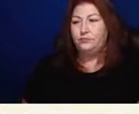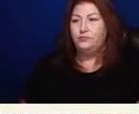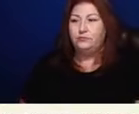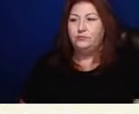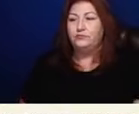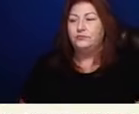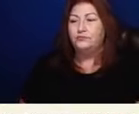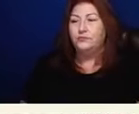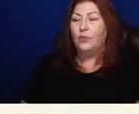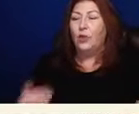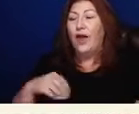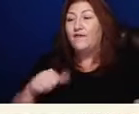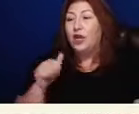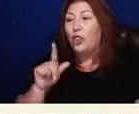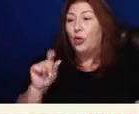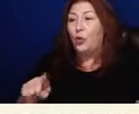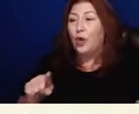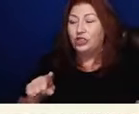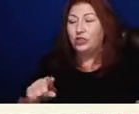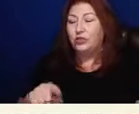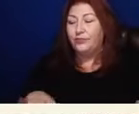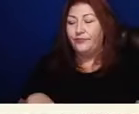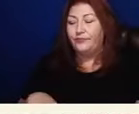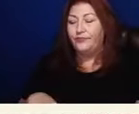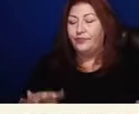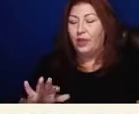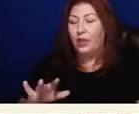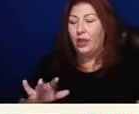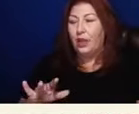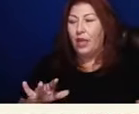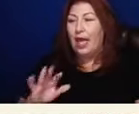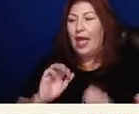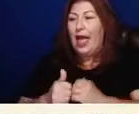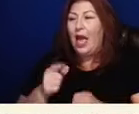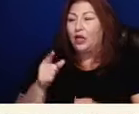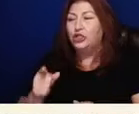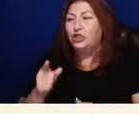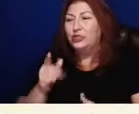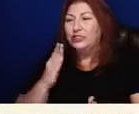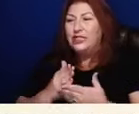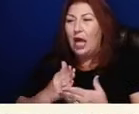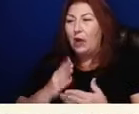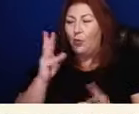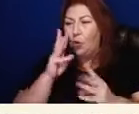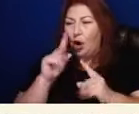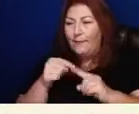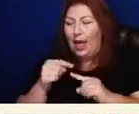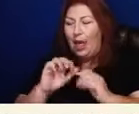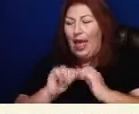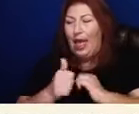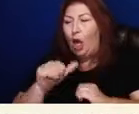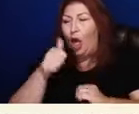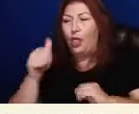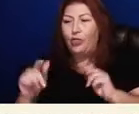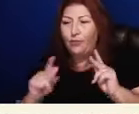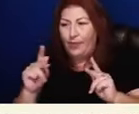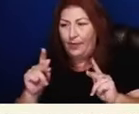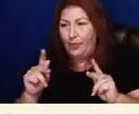Well, we have another question from the audience. How did you stop worrying about how others